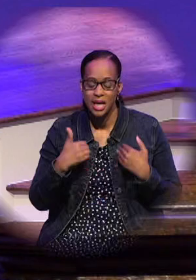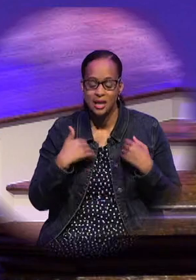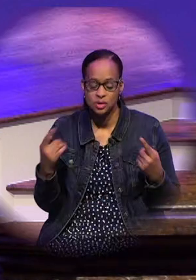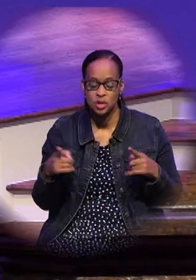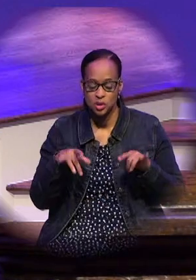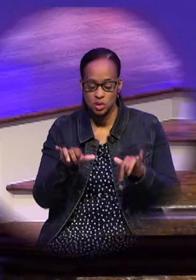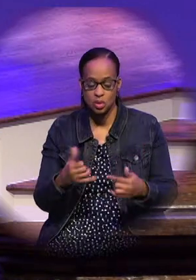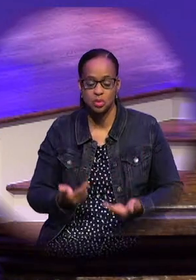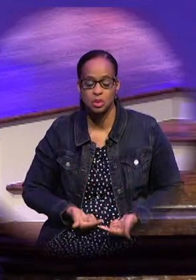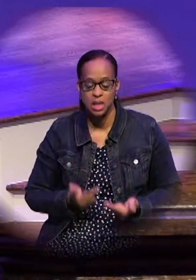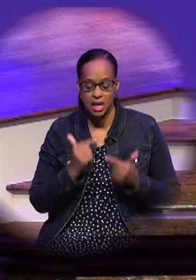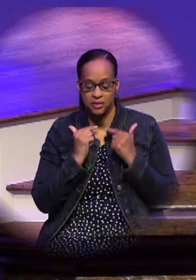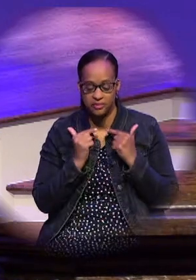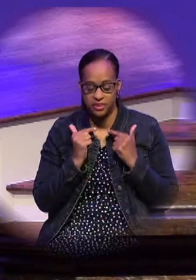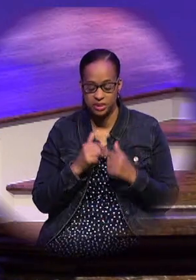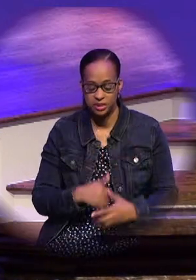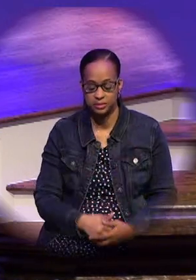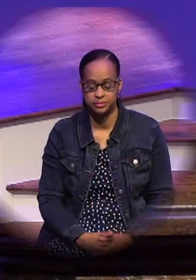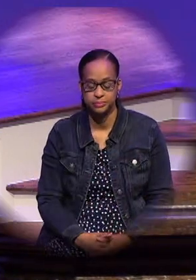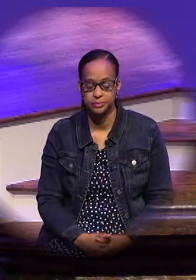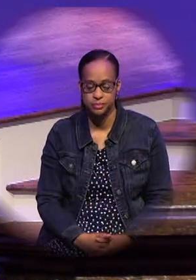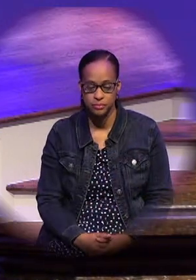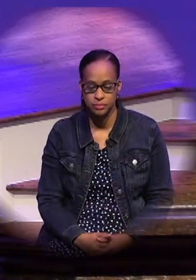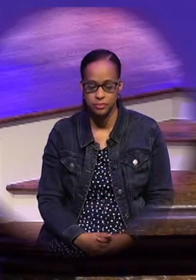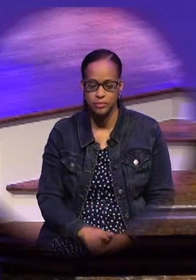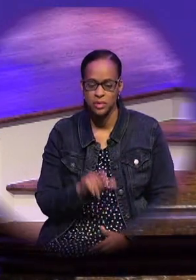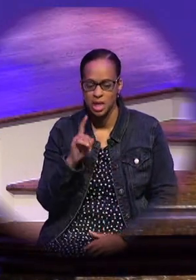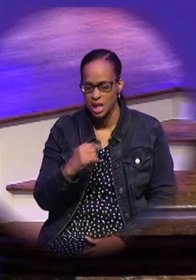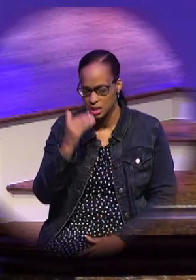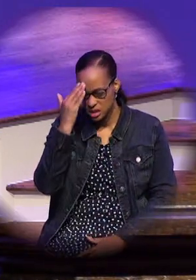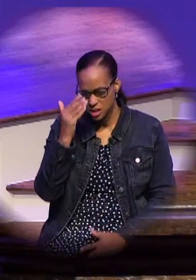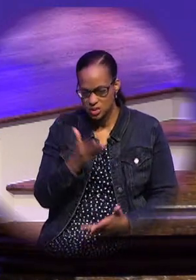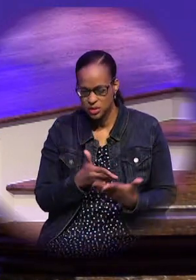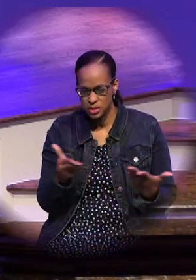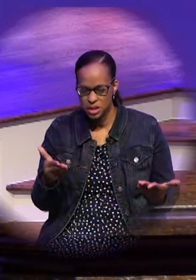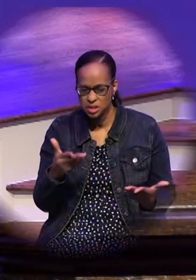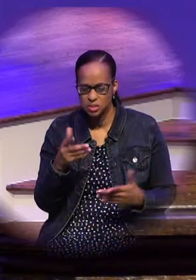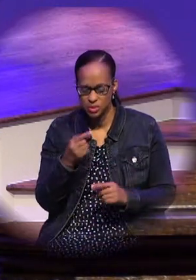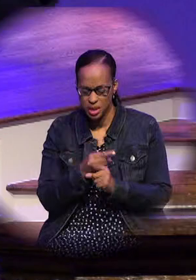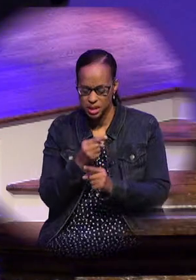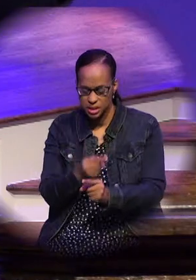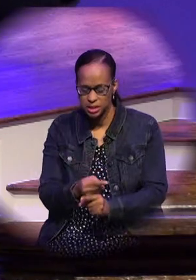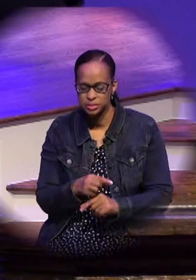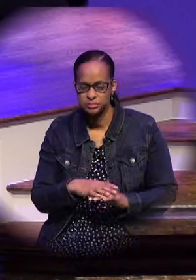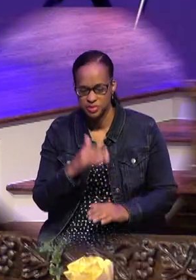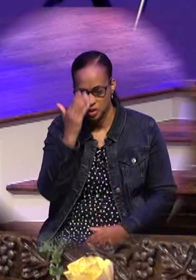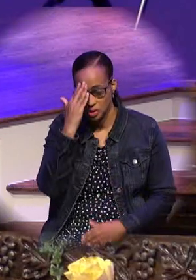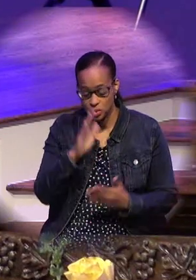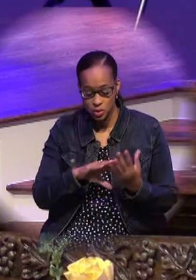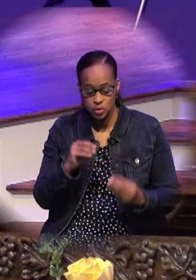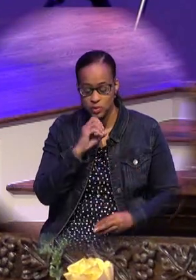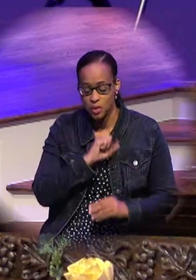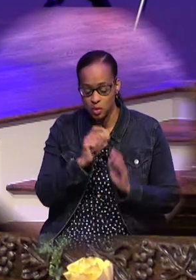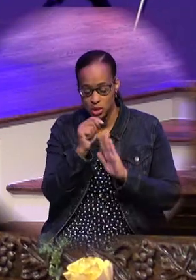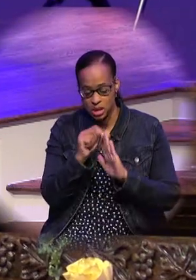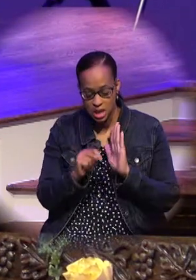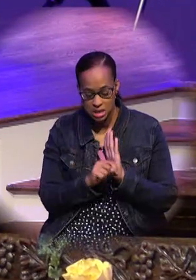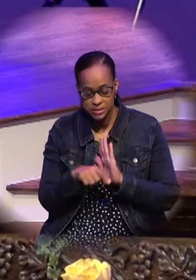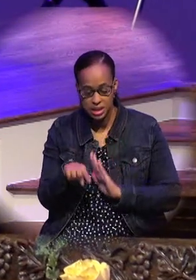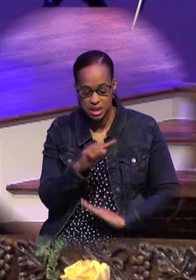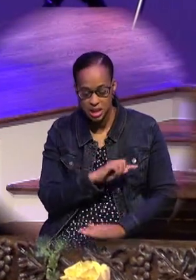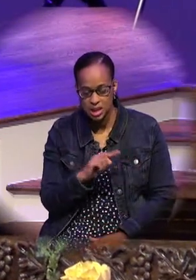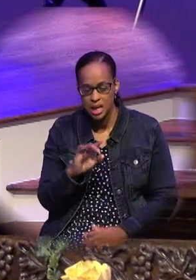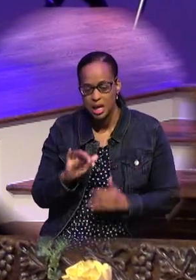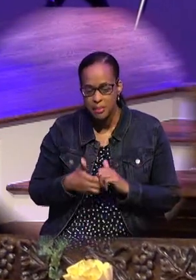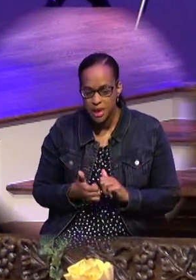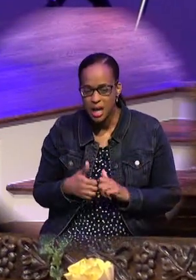life. You have to know Nicodemus had no idea what that meant then, right? He knew the story from the Old Testament about the snake being lifted up, but